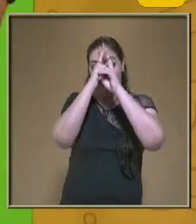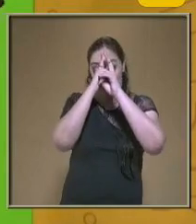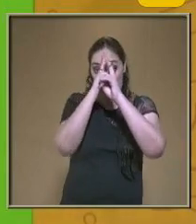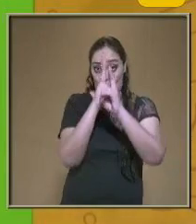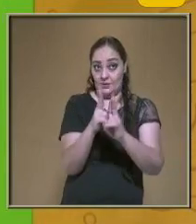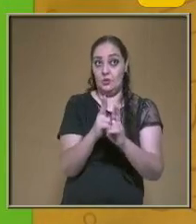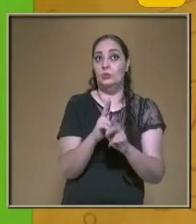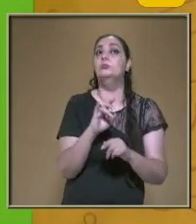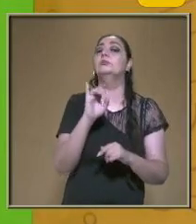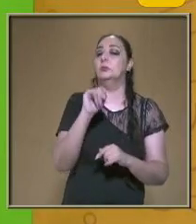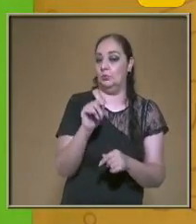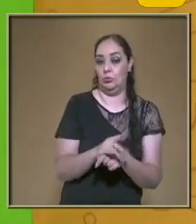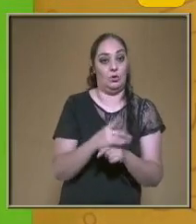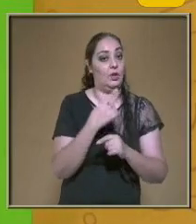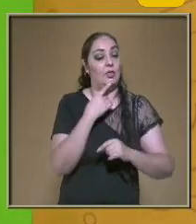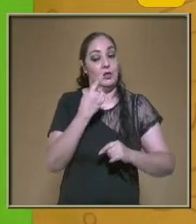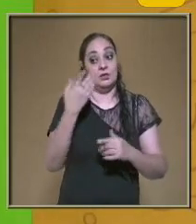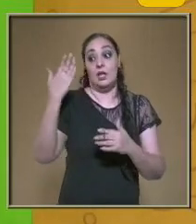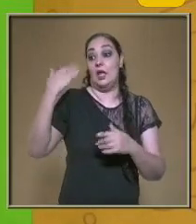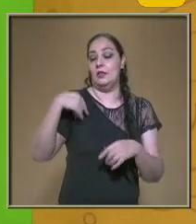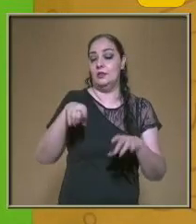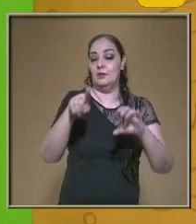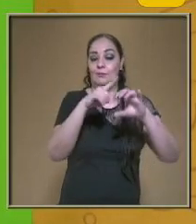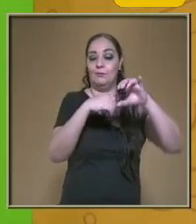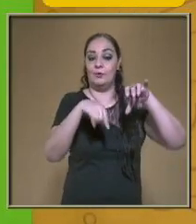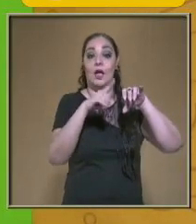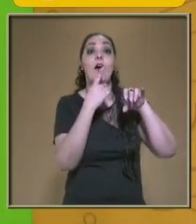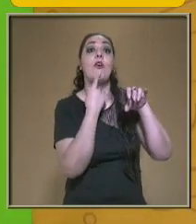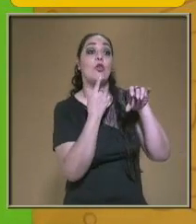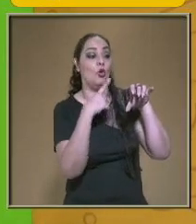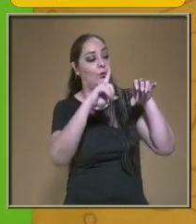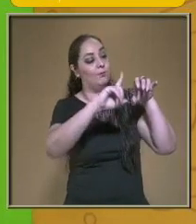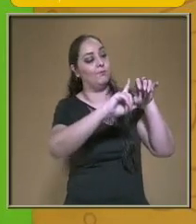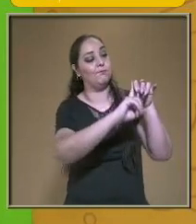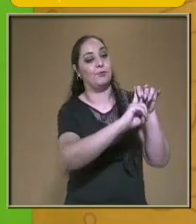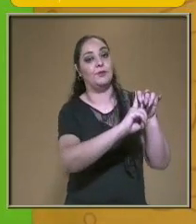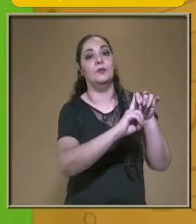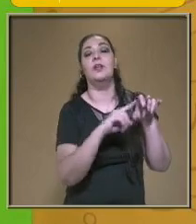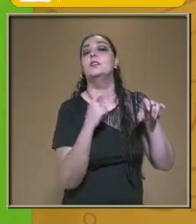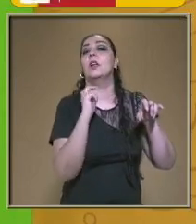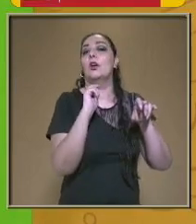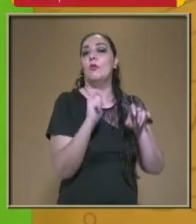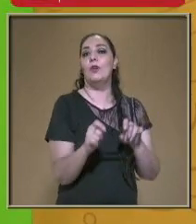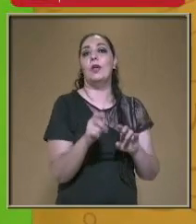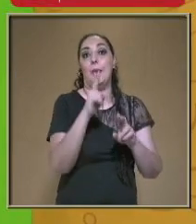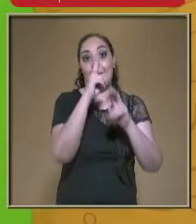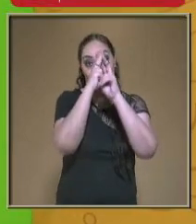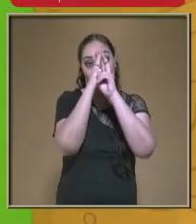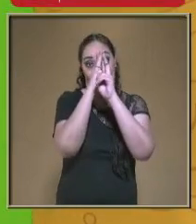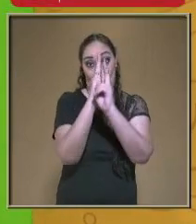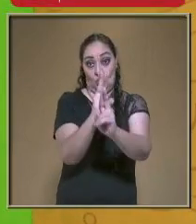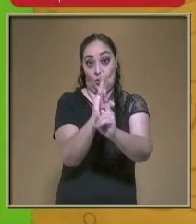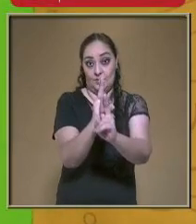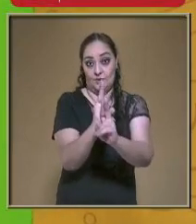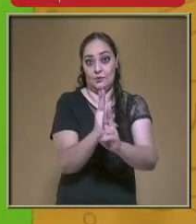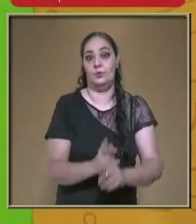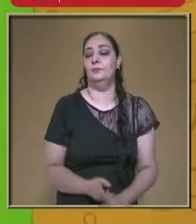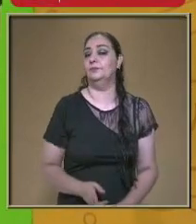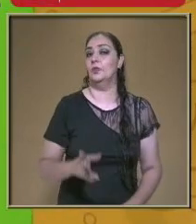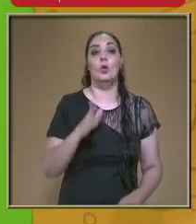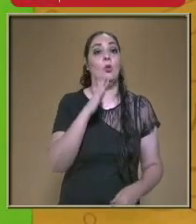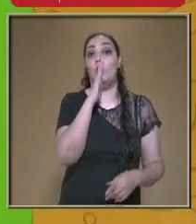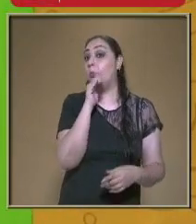teacher, because you mentioned before that a red circle and a line that is canceling, it's gonna be prohibition, not